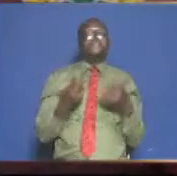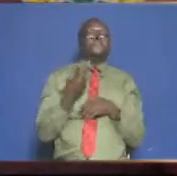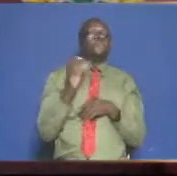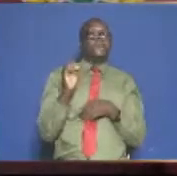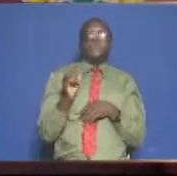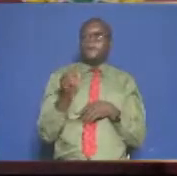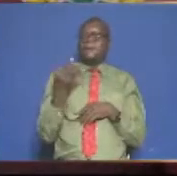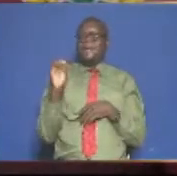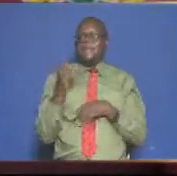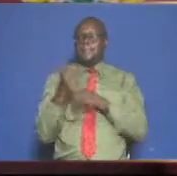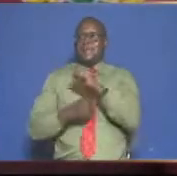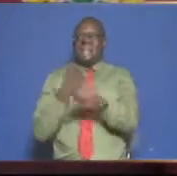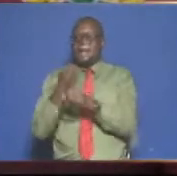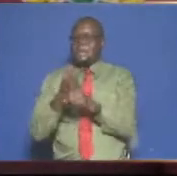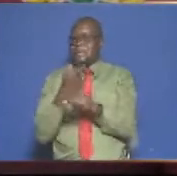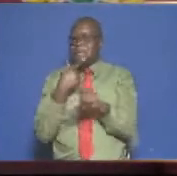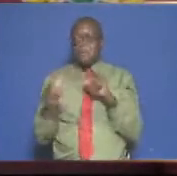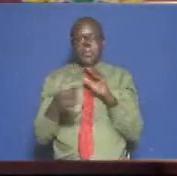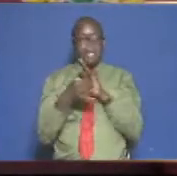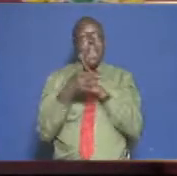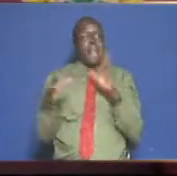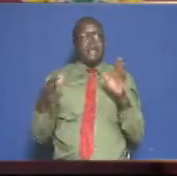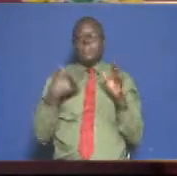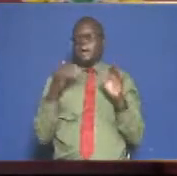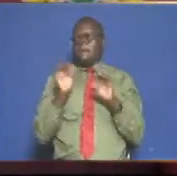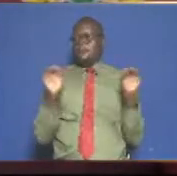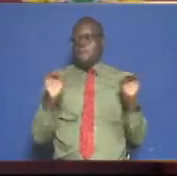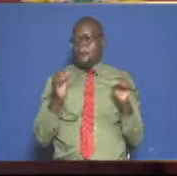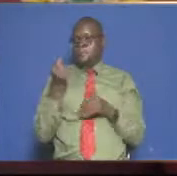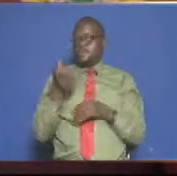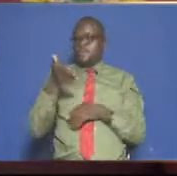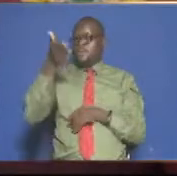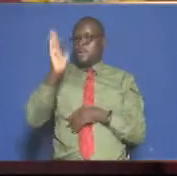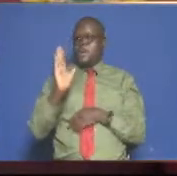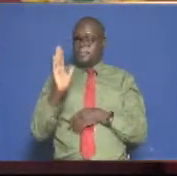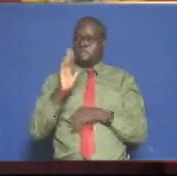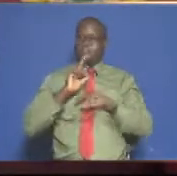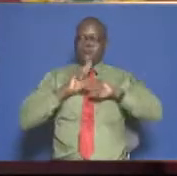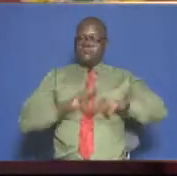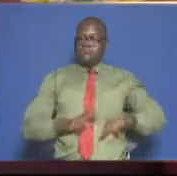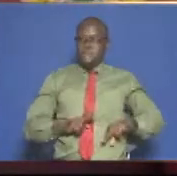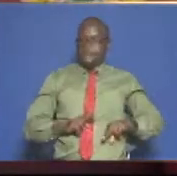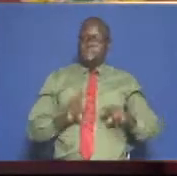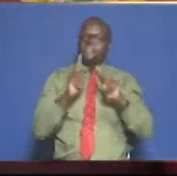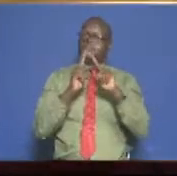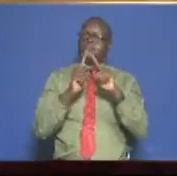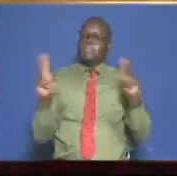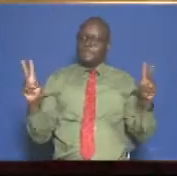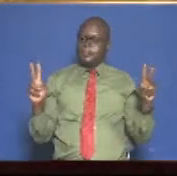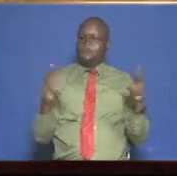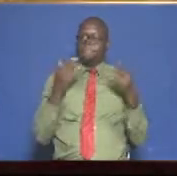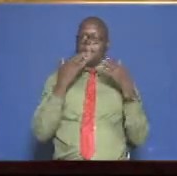they have not left the kind of legacy that Jakoyo has left. So may God Almighty rest his soul in eternal peace. Thank you.